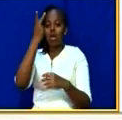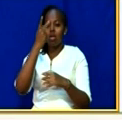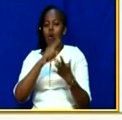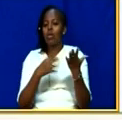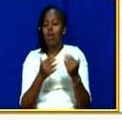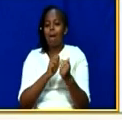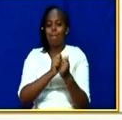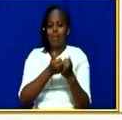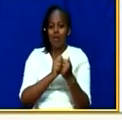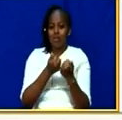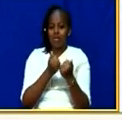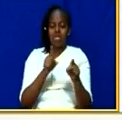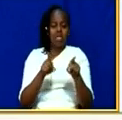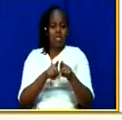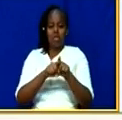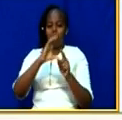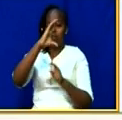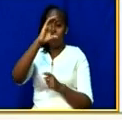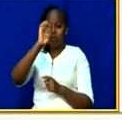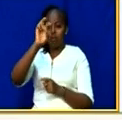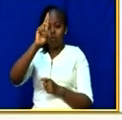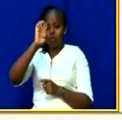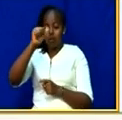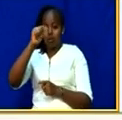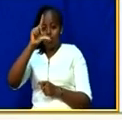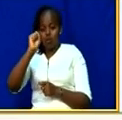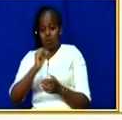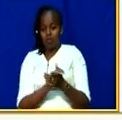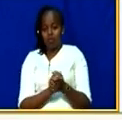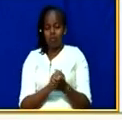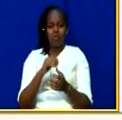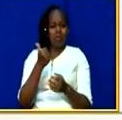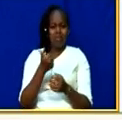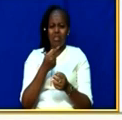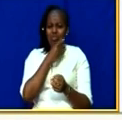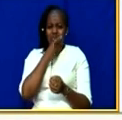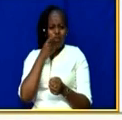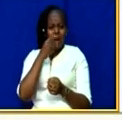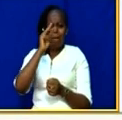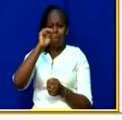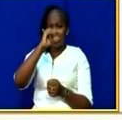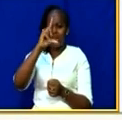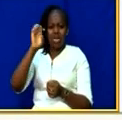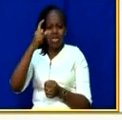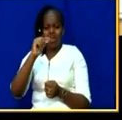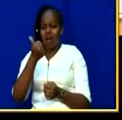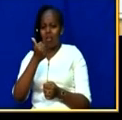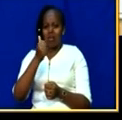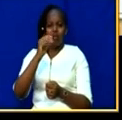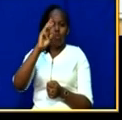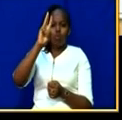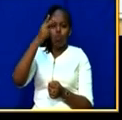Yeah. And maize is a cereal. Other cereals include rice, sorghum, millet, name them.